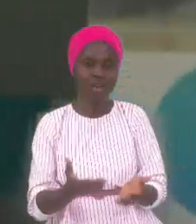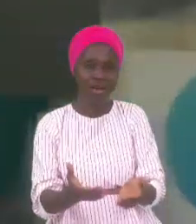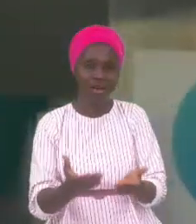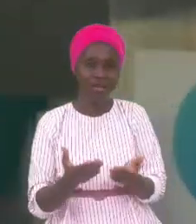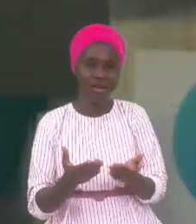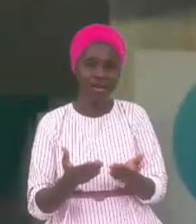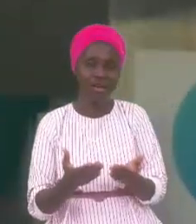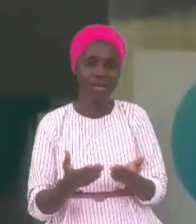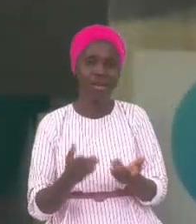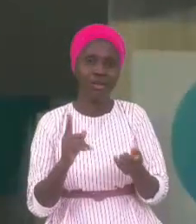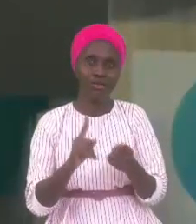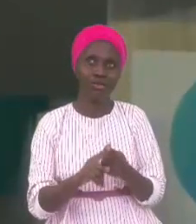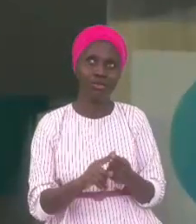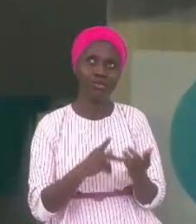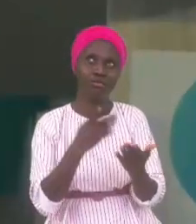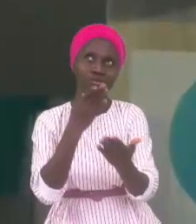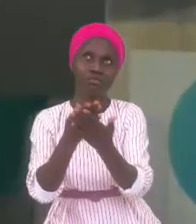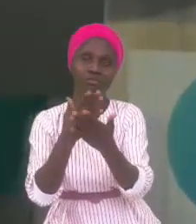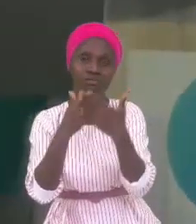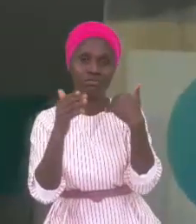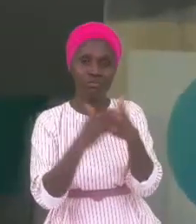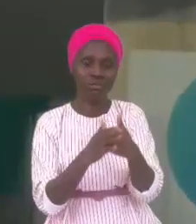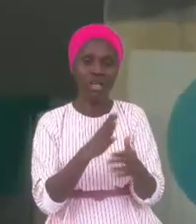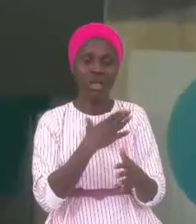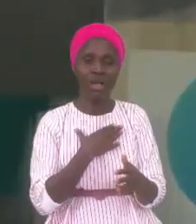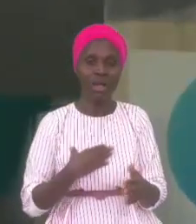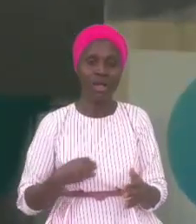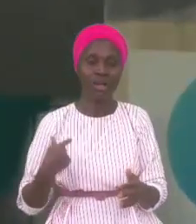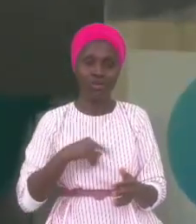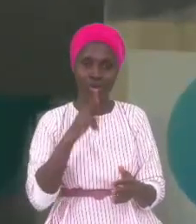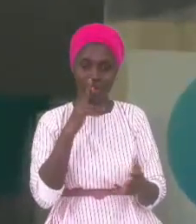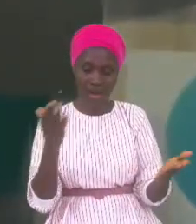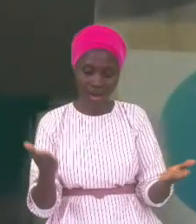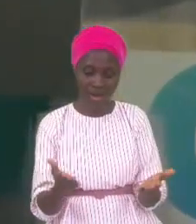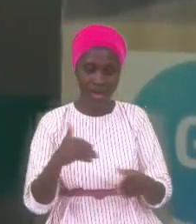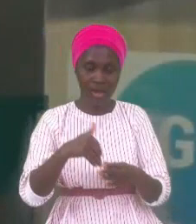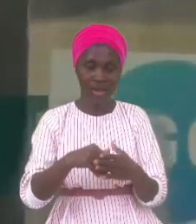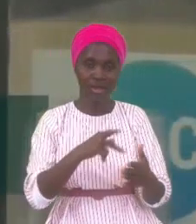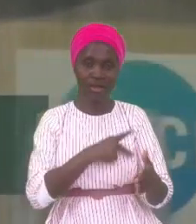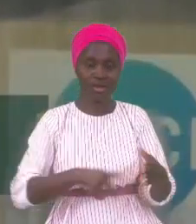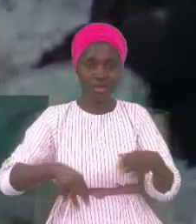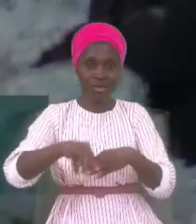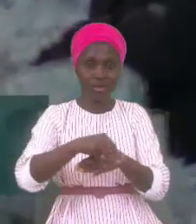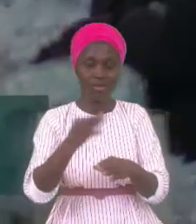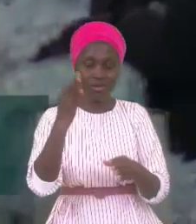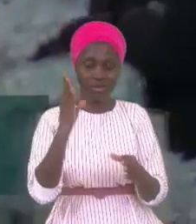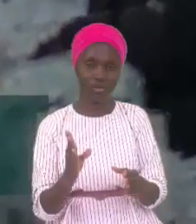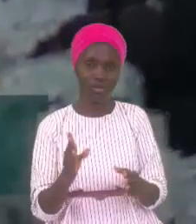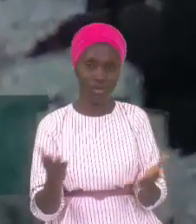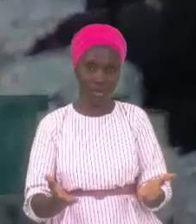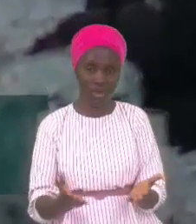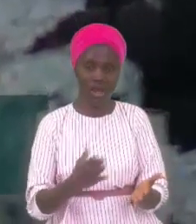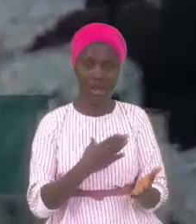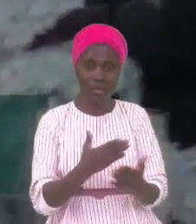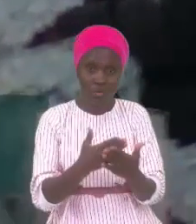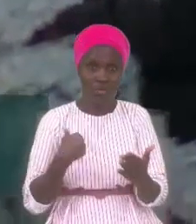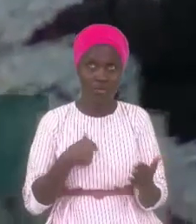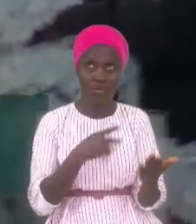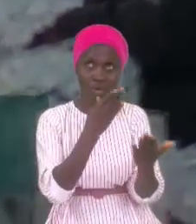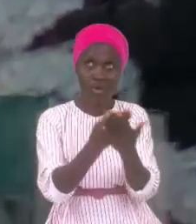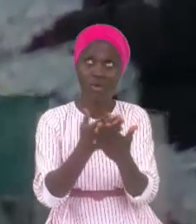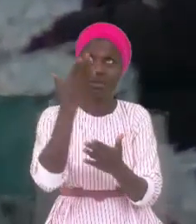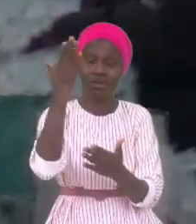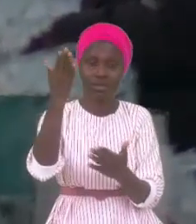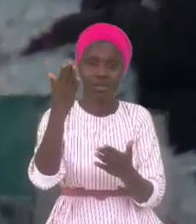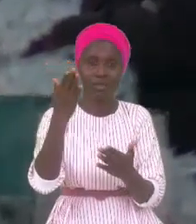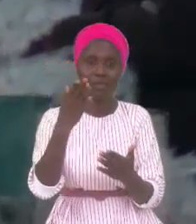the kingdom of God now before we get over there, and we all, with open face beholding as in a